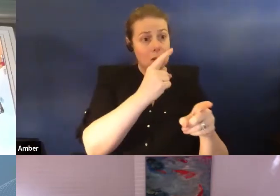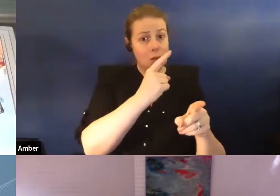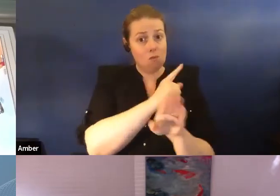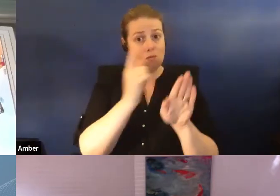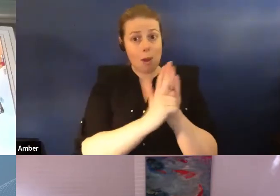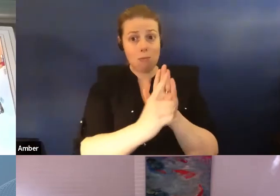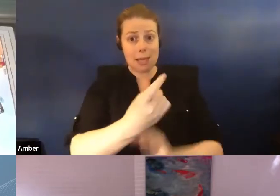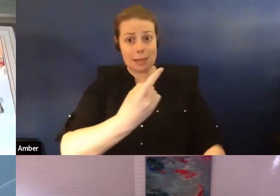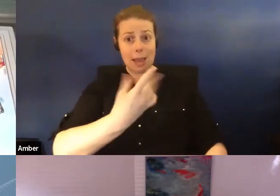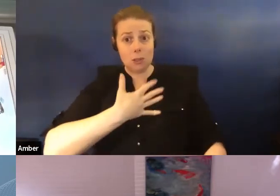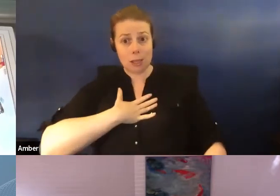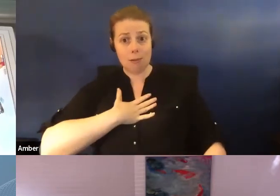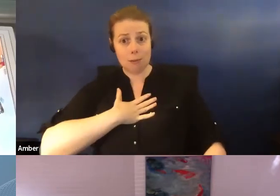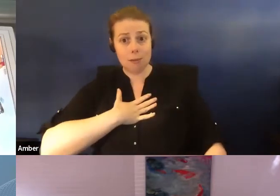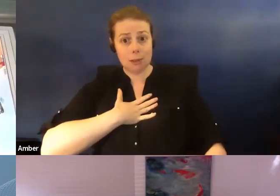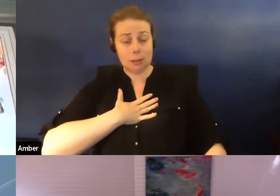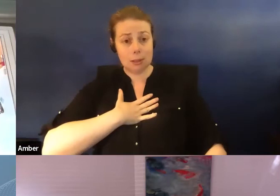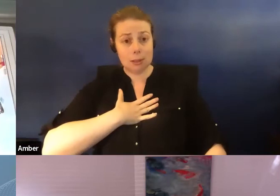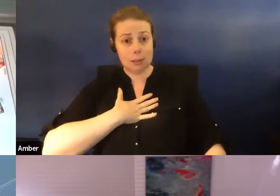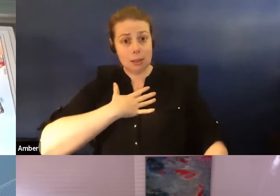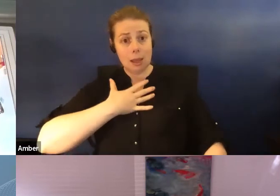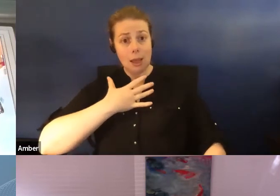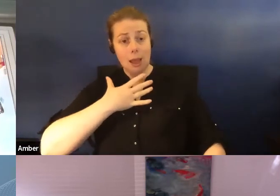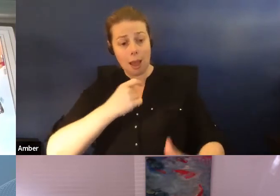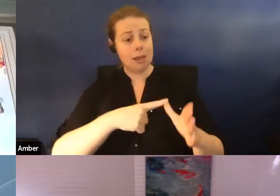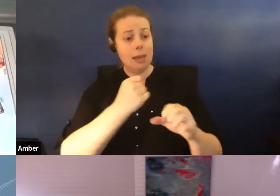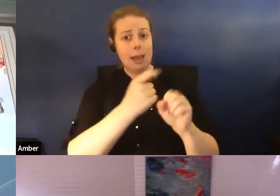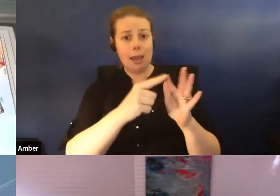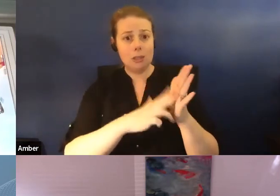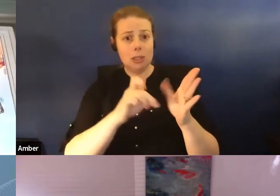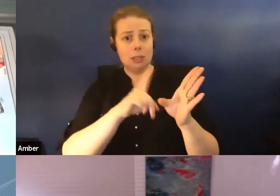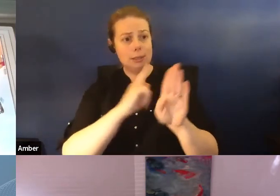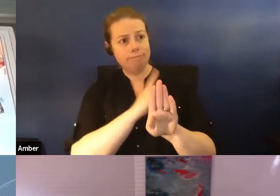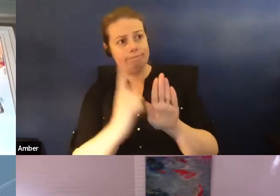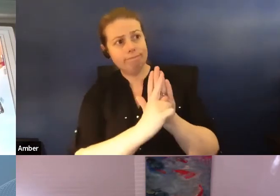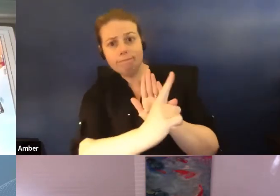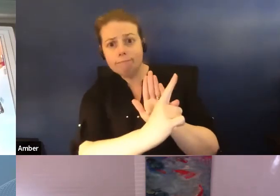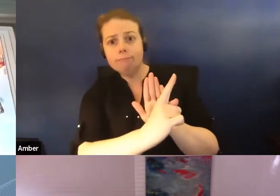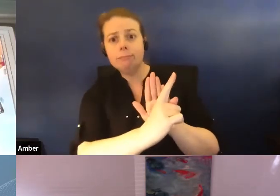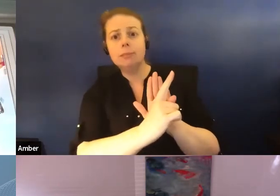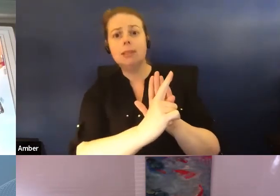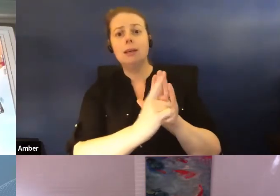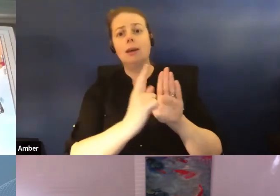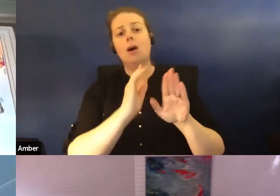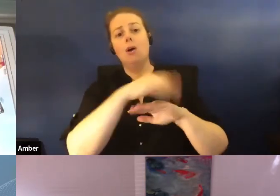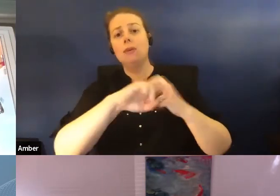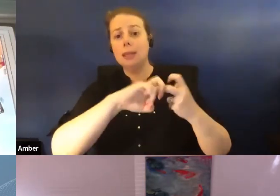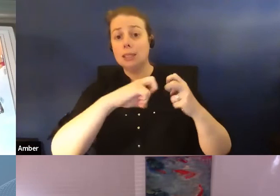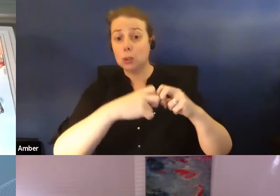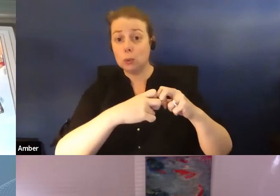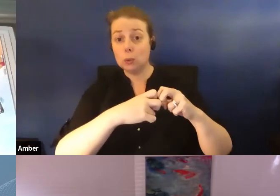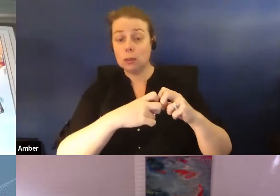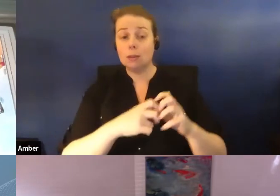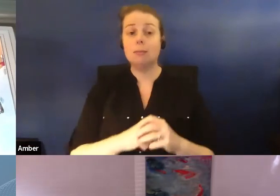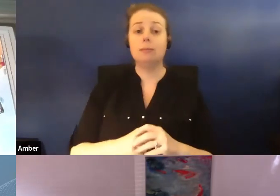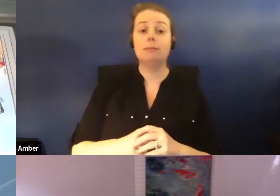and actually having agency of some of these issues. And I think, you know, while we have people